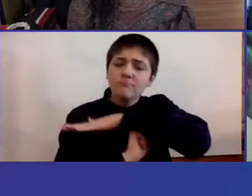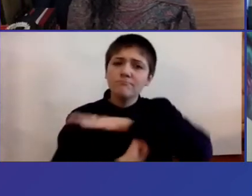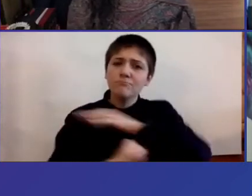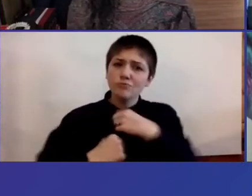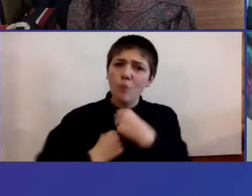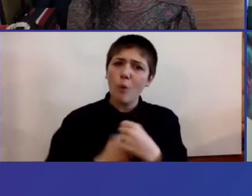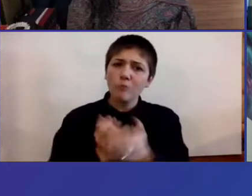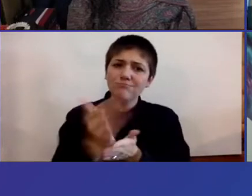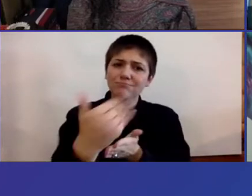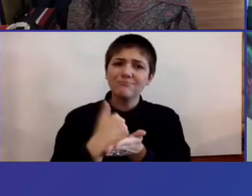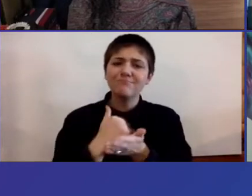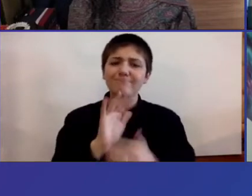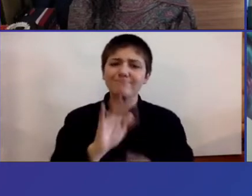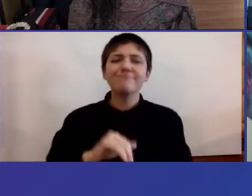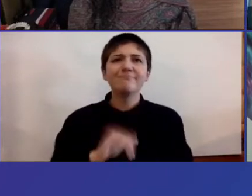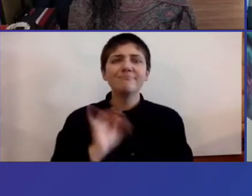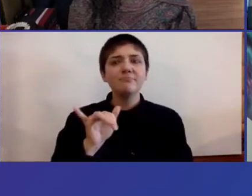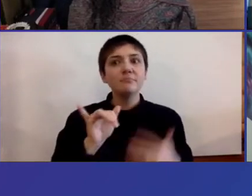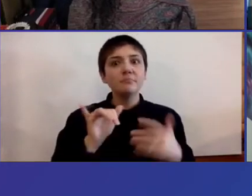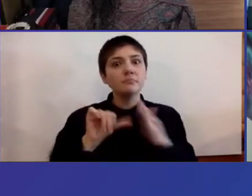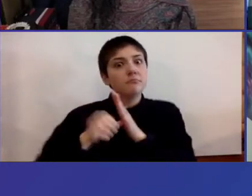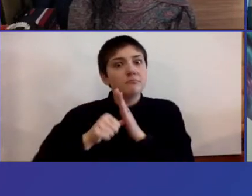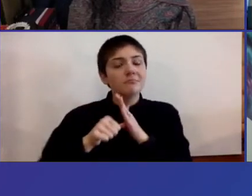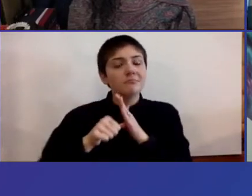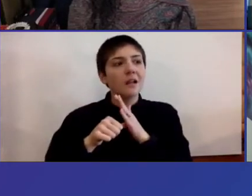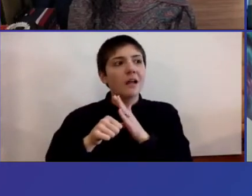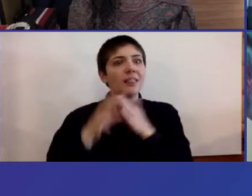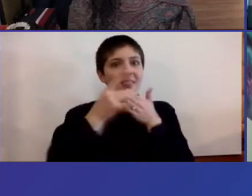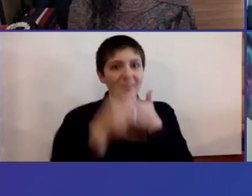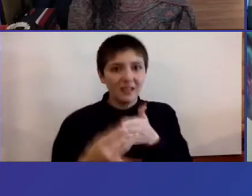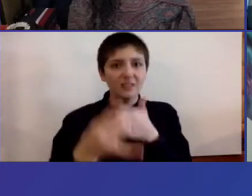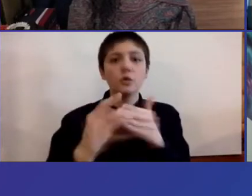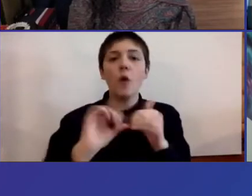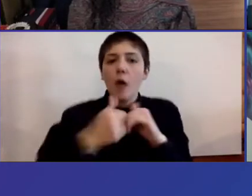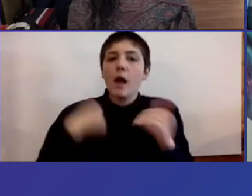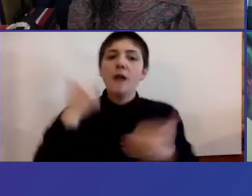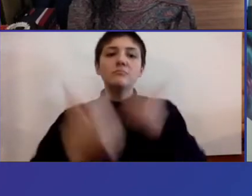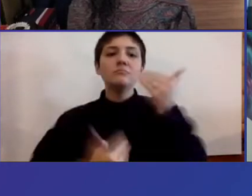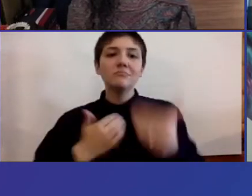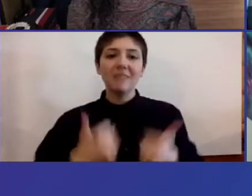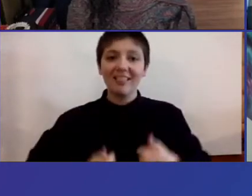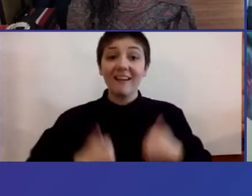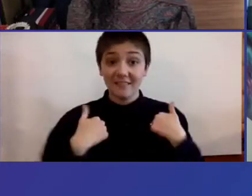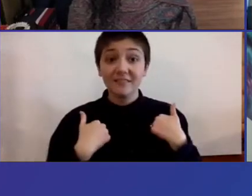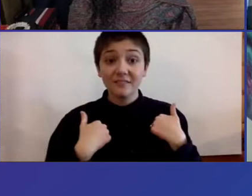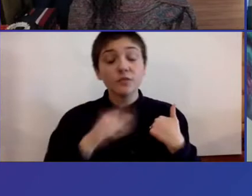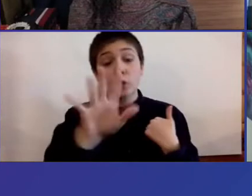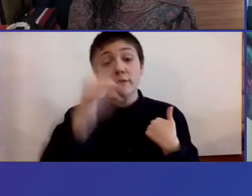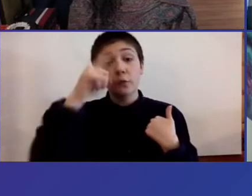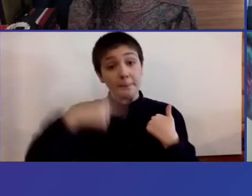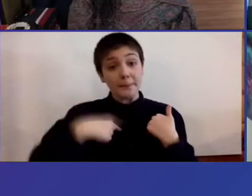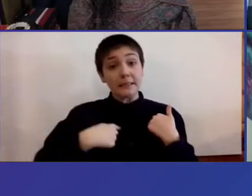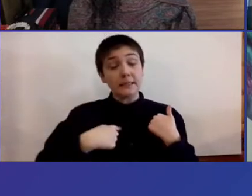move forward in life. So for me, it was very important for me to